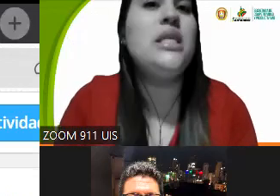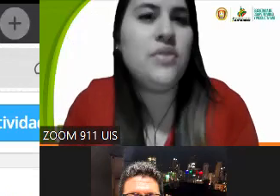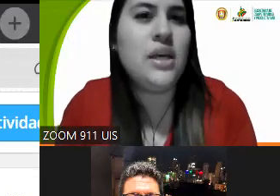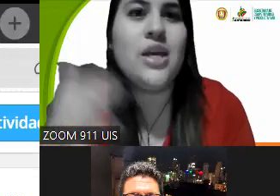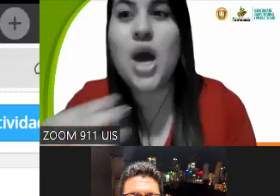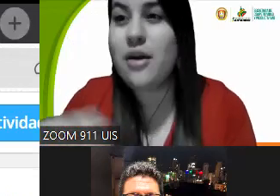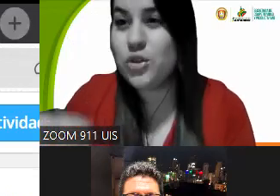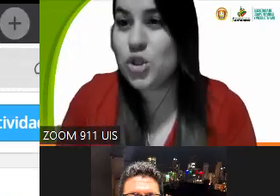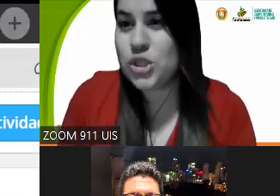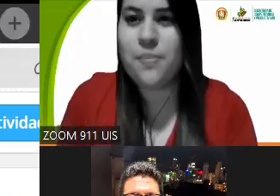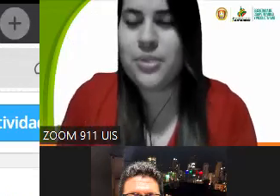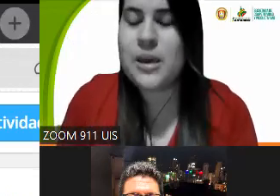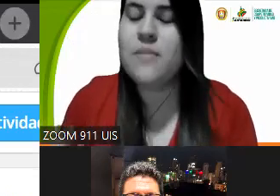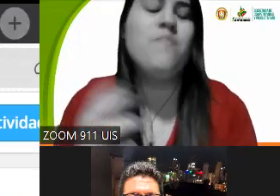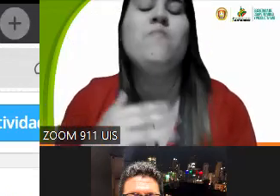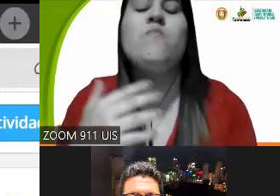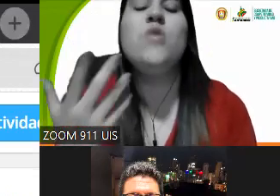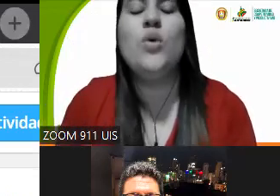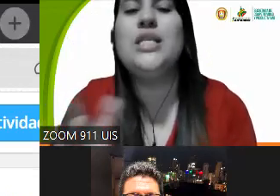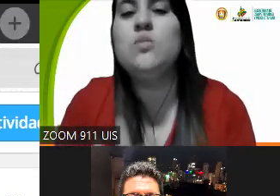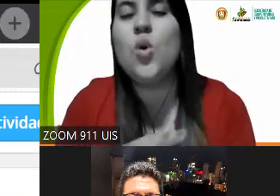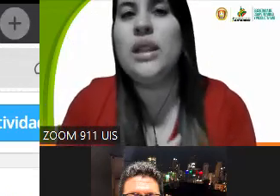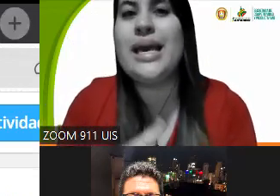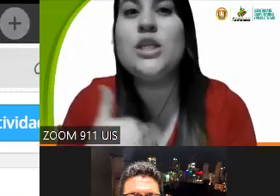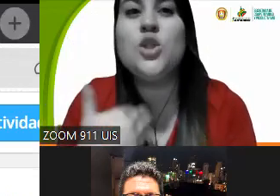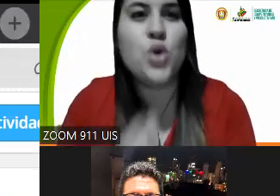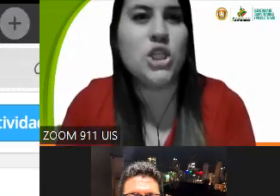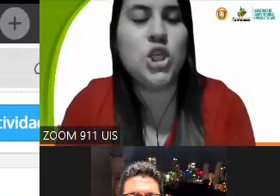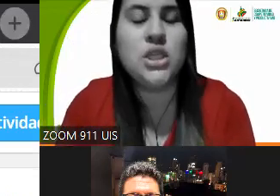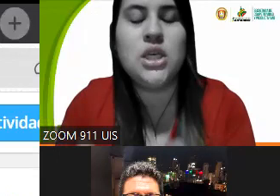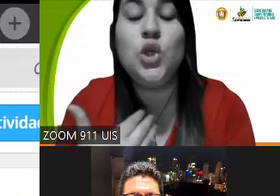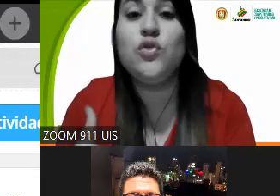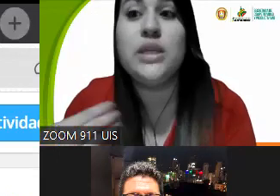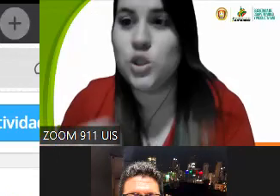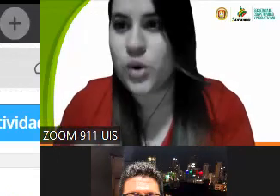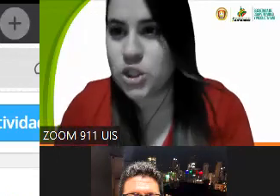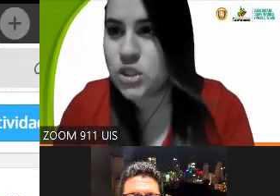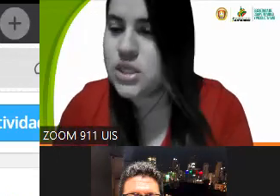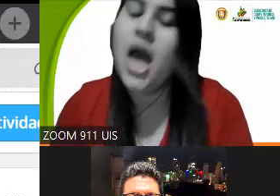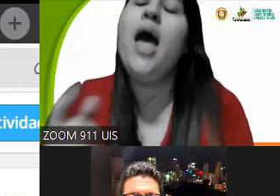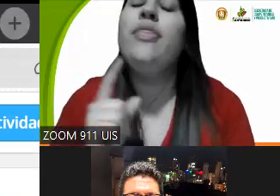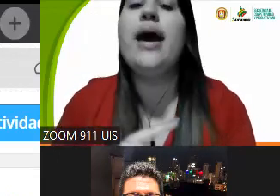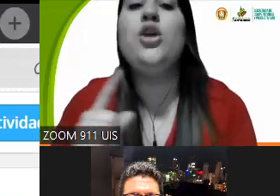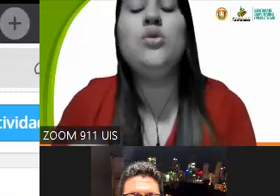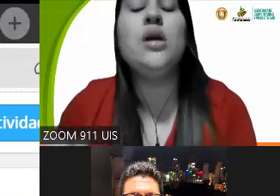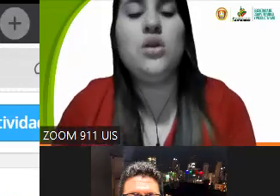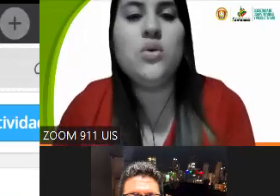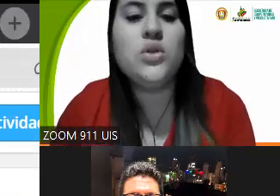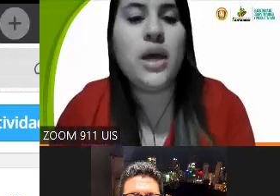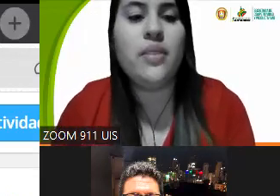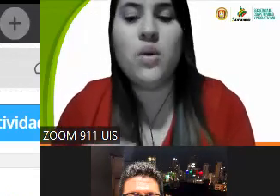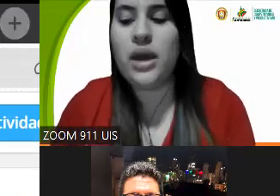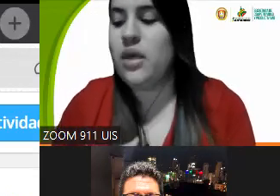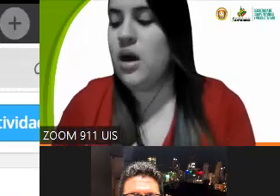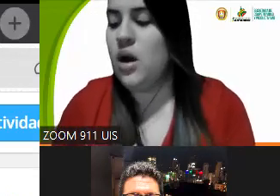an activity that you have to do something. No, this is more like expressions, useful expressions that you can